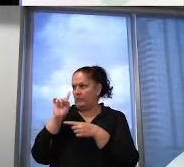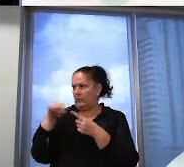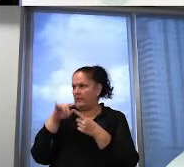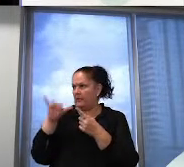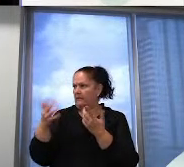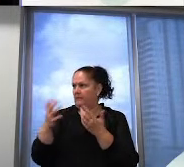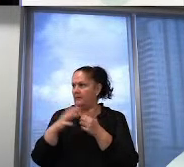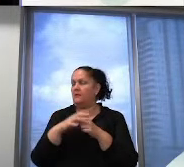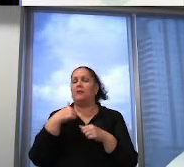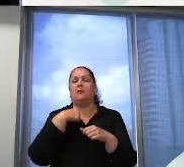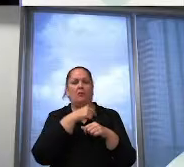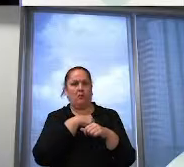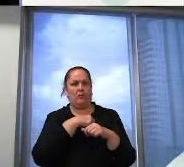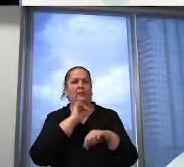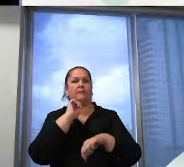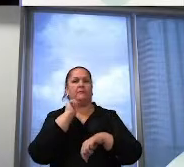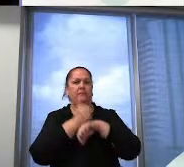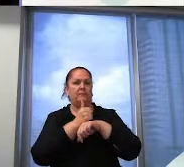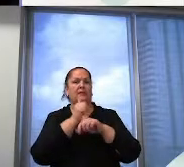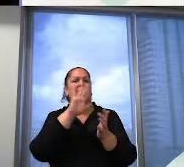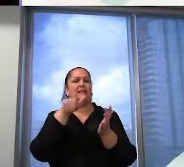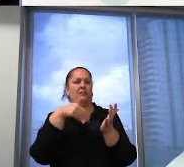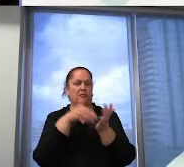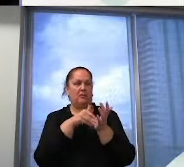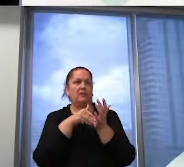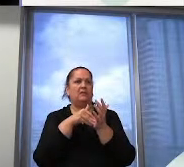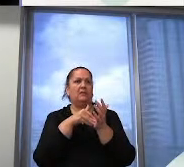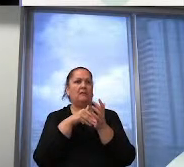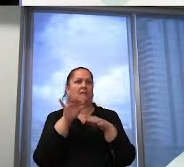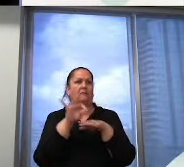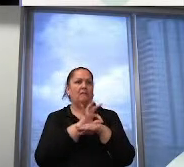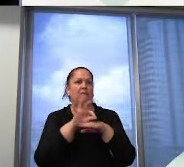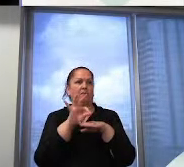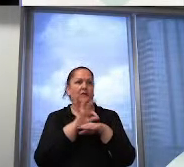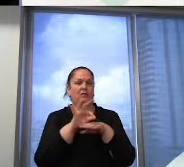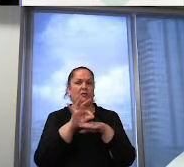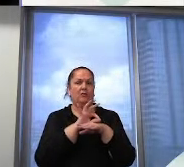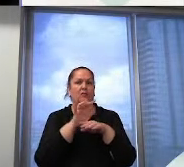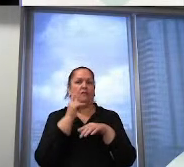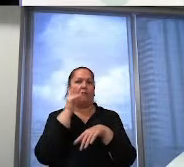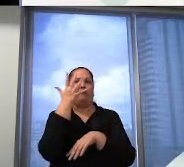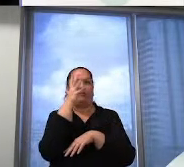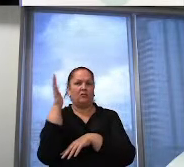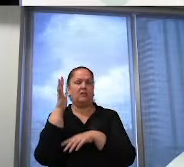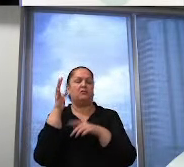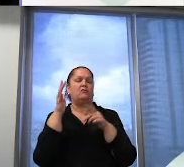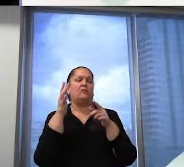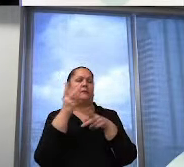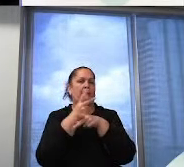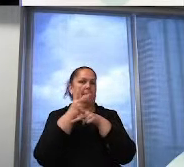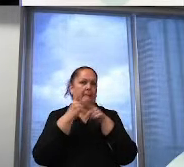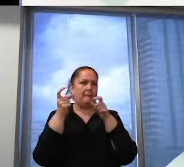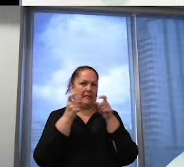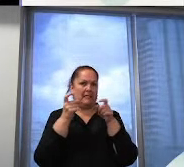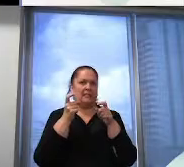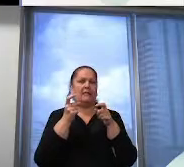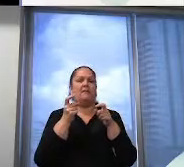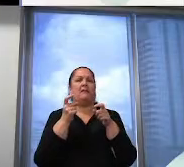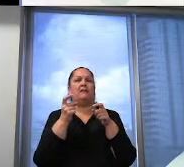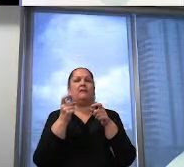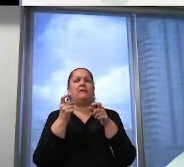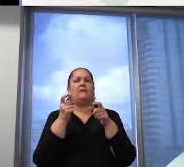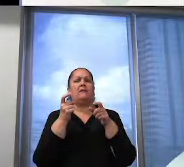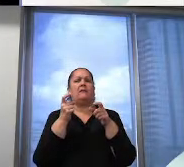done about that? We have constructed a centralized function for vegetation management, that